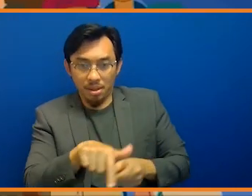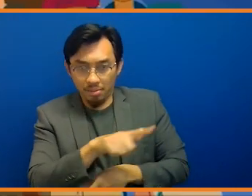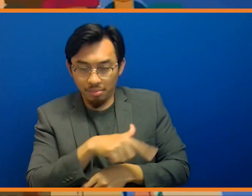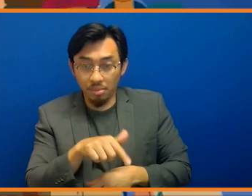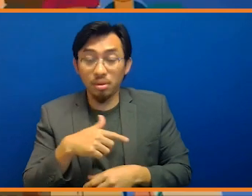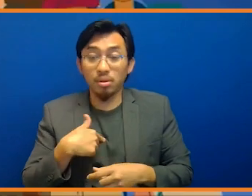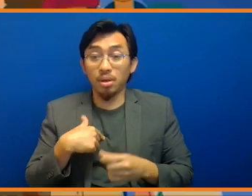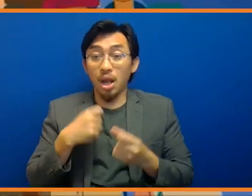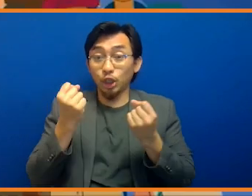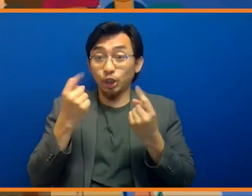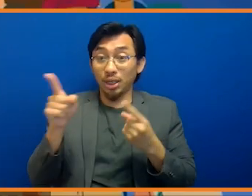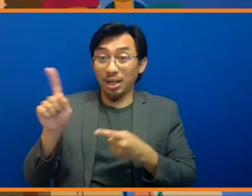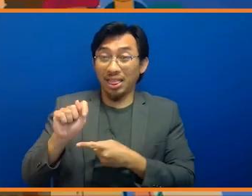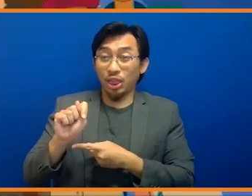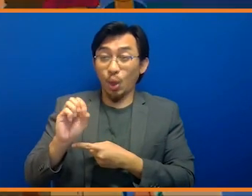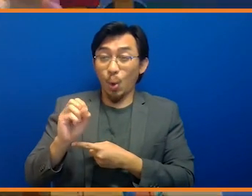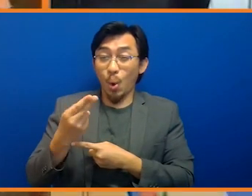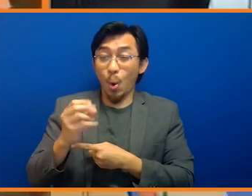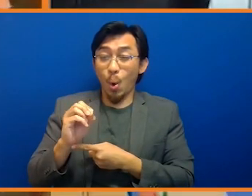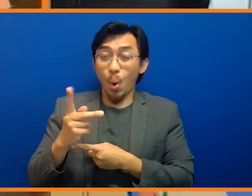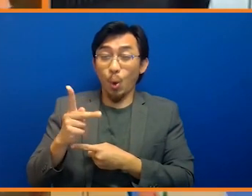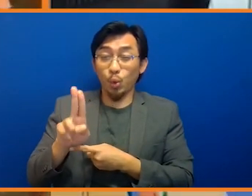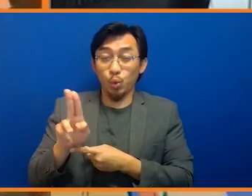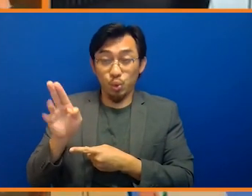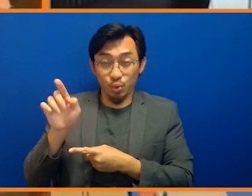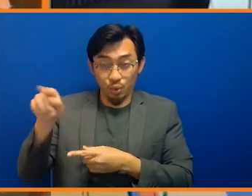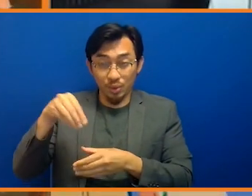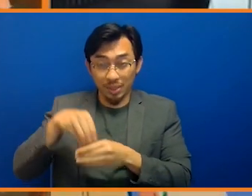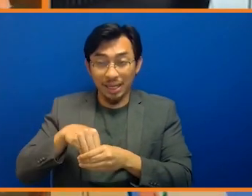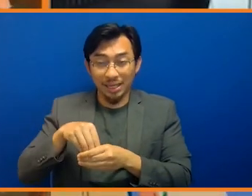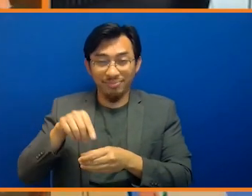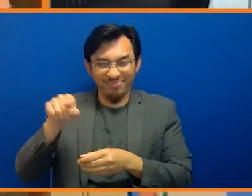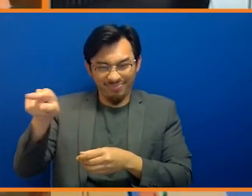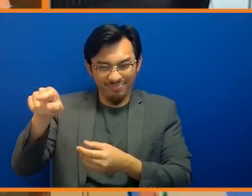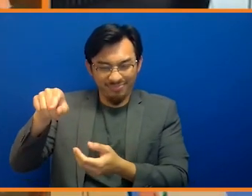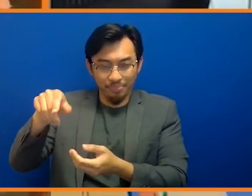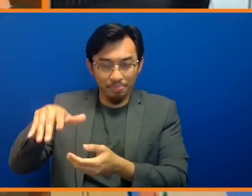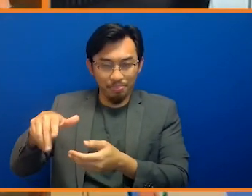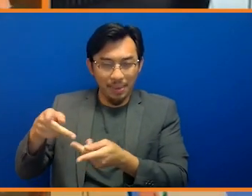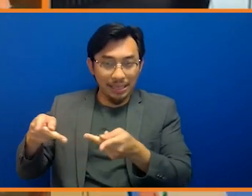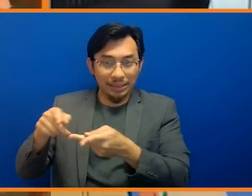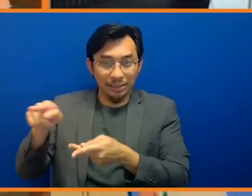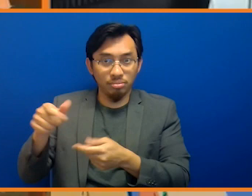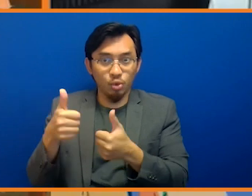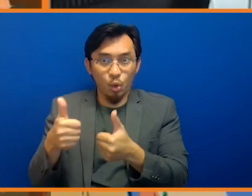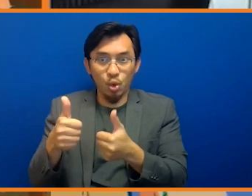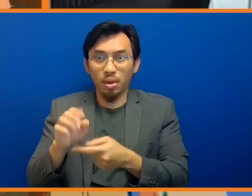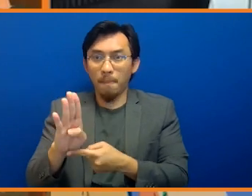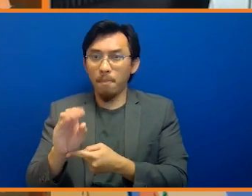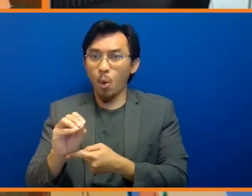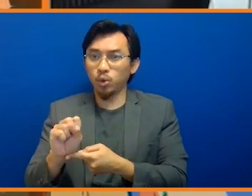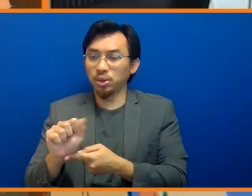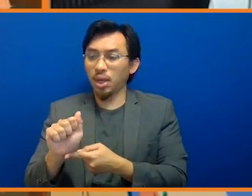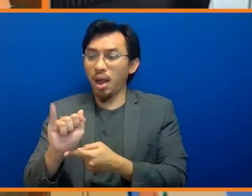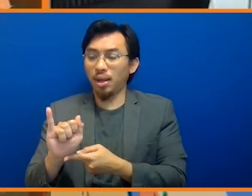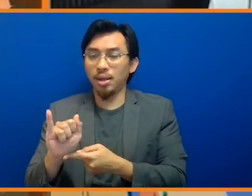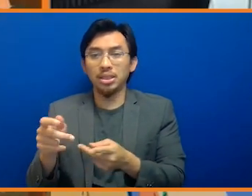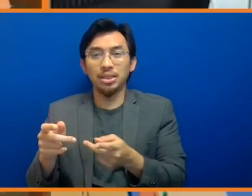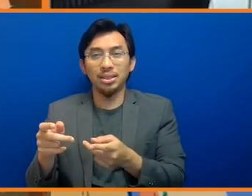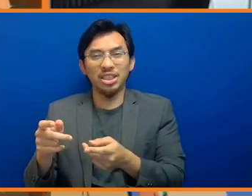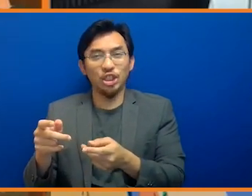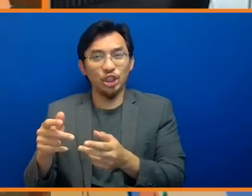that in Tohoku area, in Rikuzen Takata city, they have a good bonsai center.